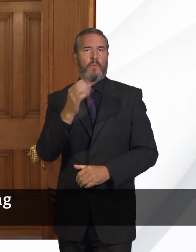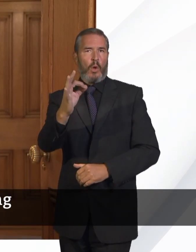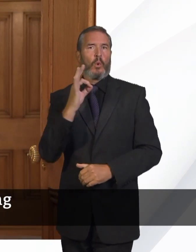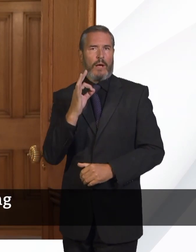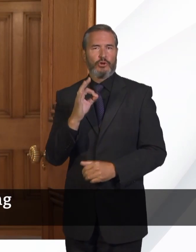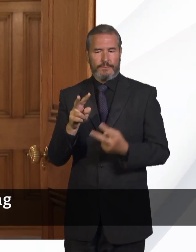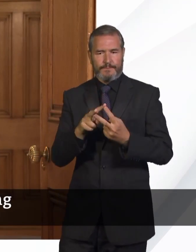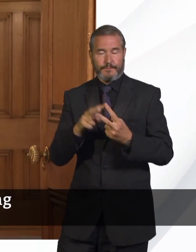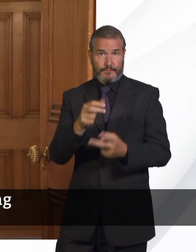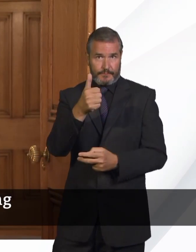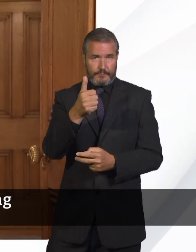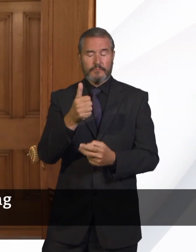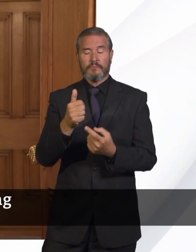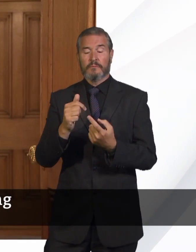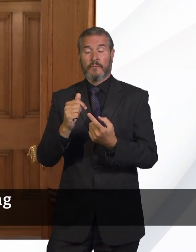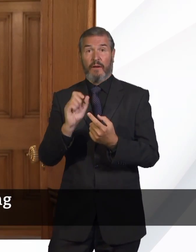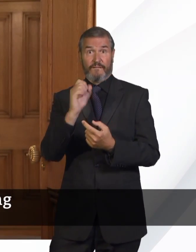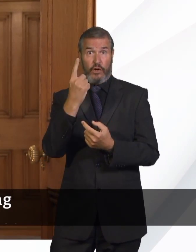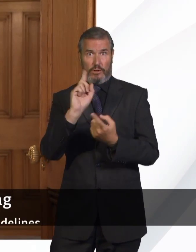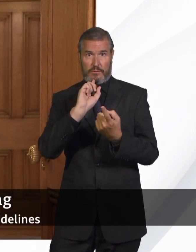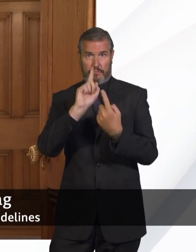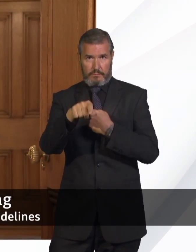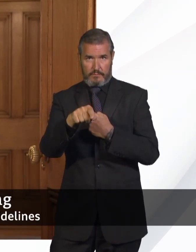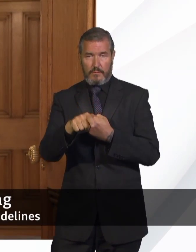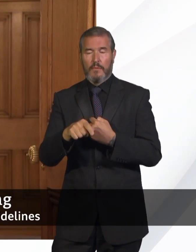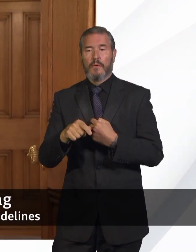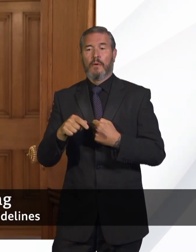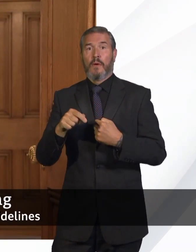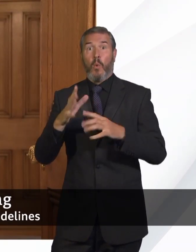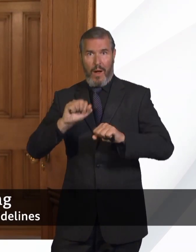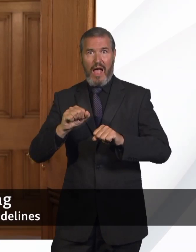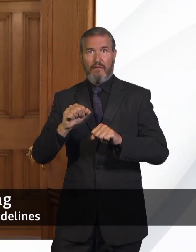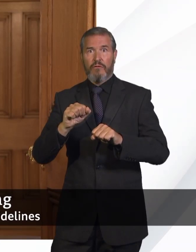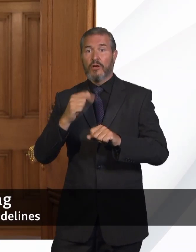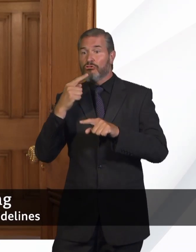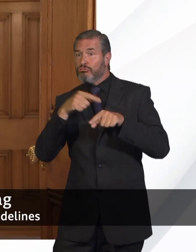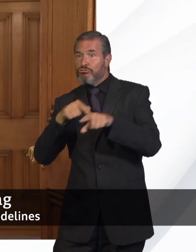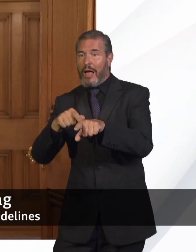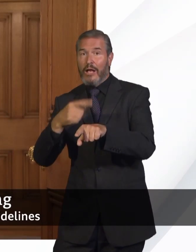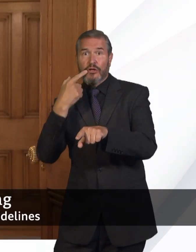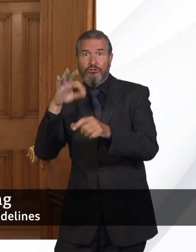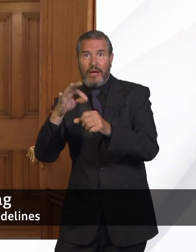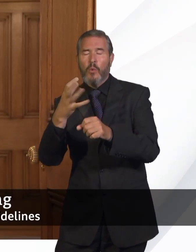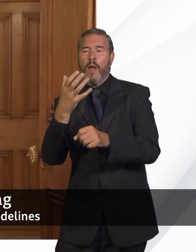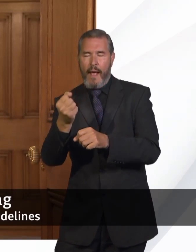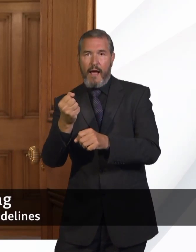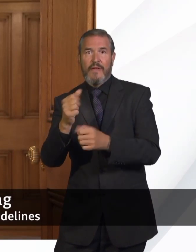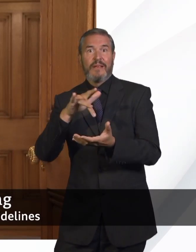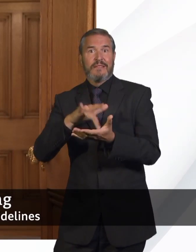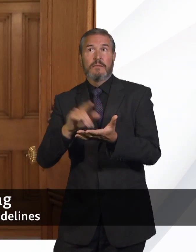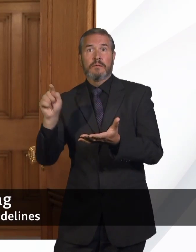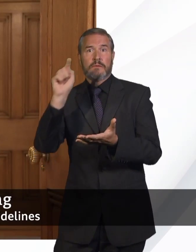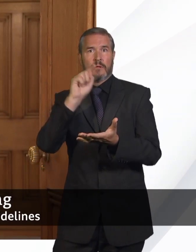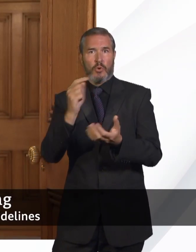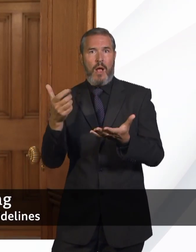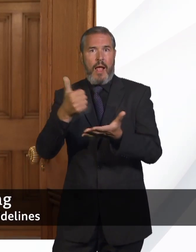So, look, the first thing I'd say is that we have Test and Trace up and running. We've got the Joint Biosecurity Centre, which will help to